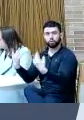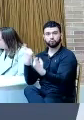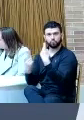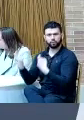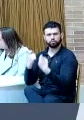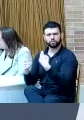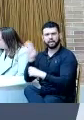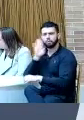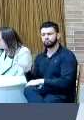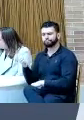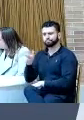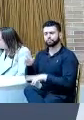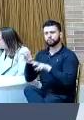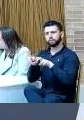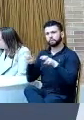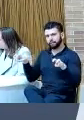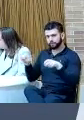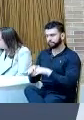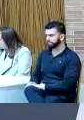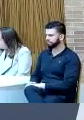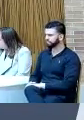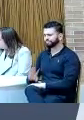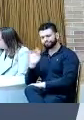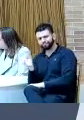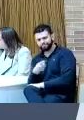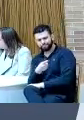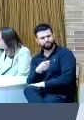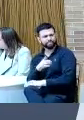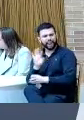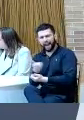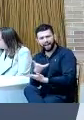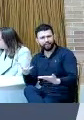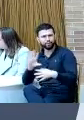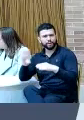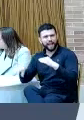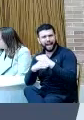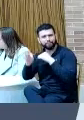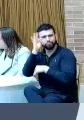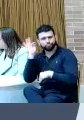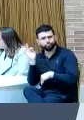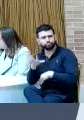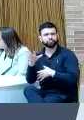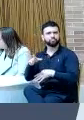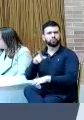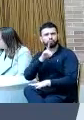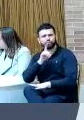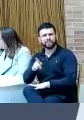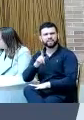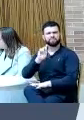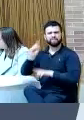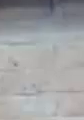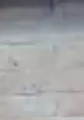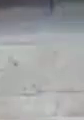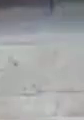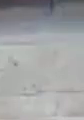my panelists I'd like to ask is anything that you can add to just drive home everything that we